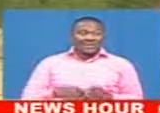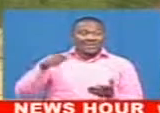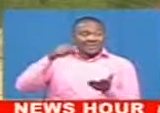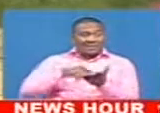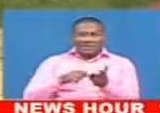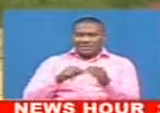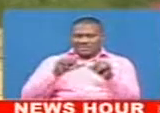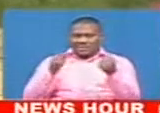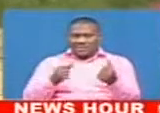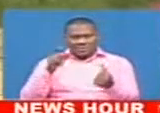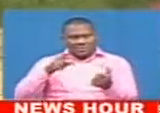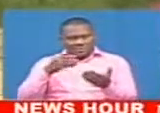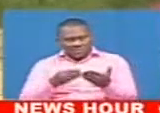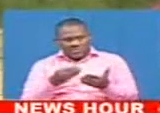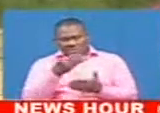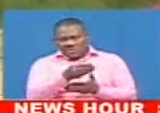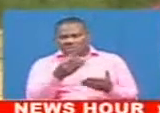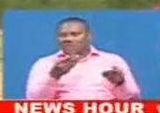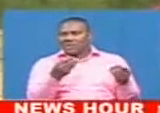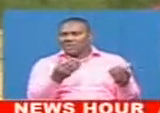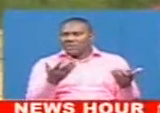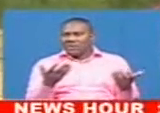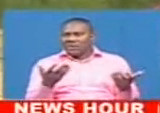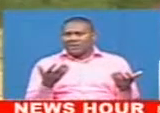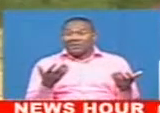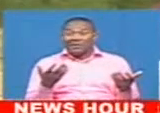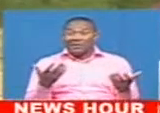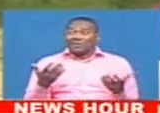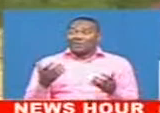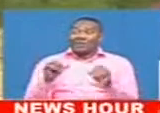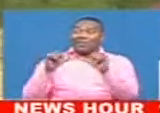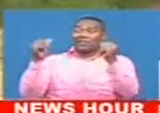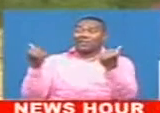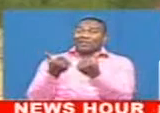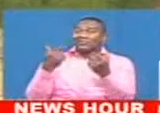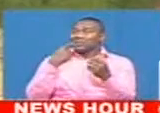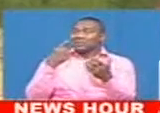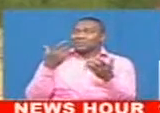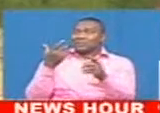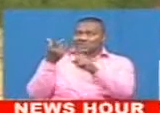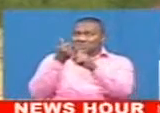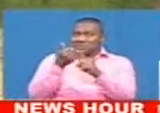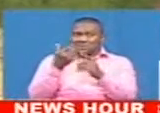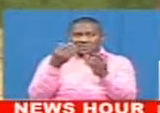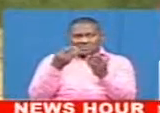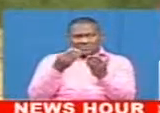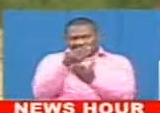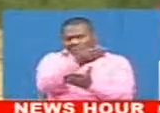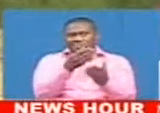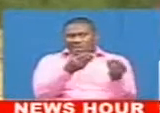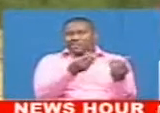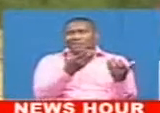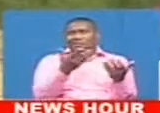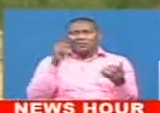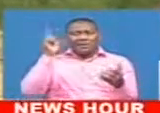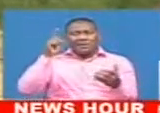the land for them. And assembly is also saying they should buy the land themselves so